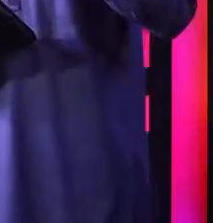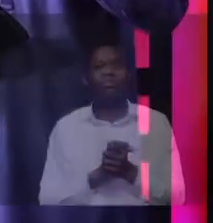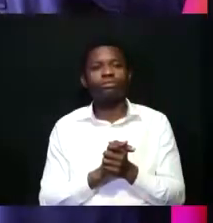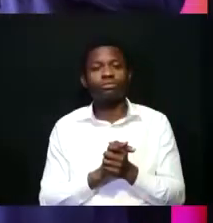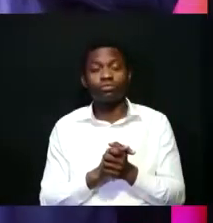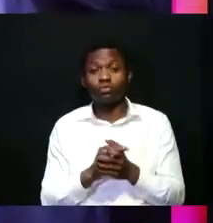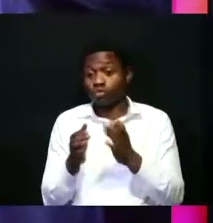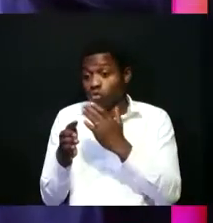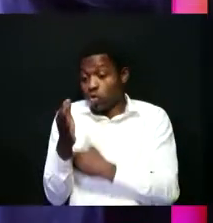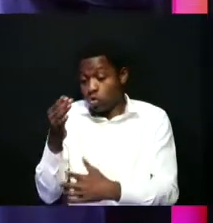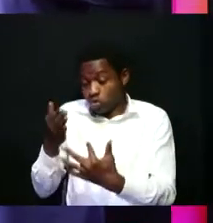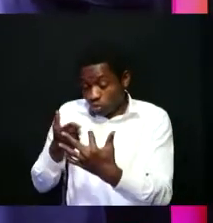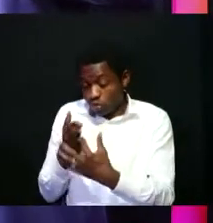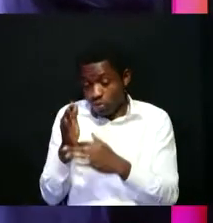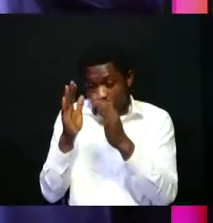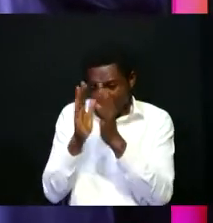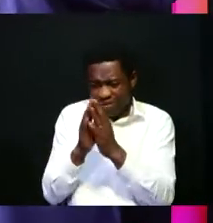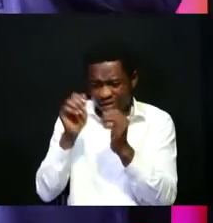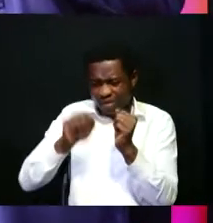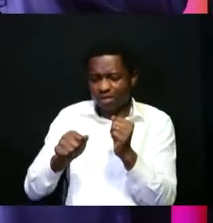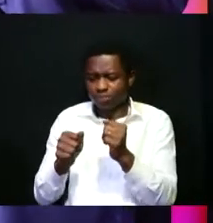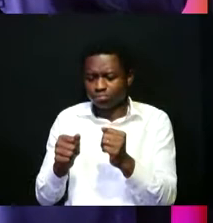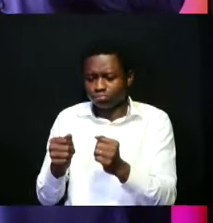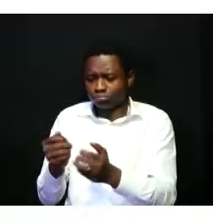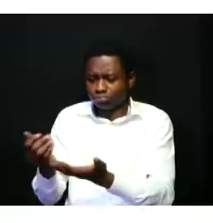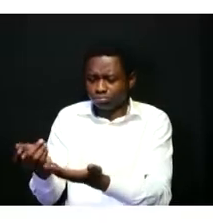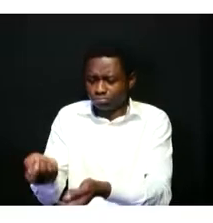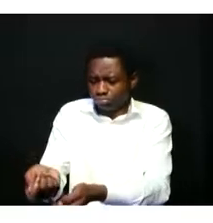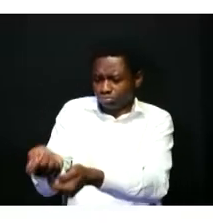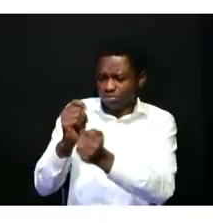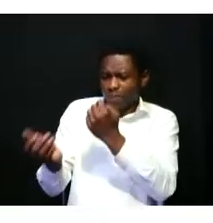prayer can bring back our wayward children.